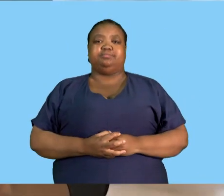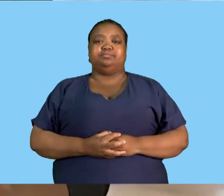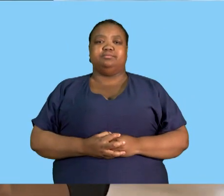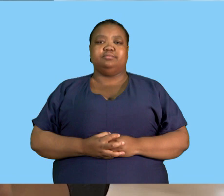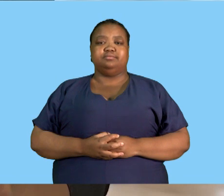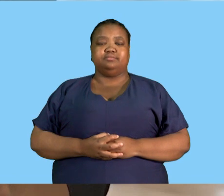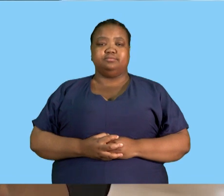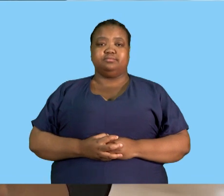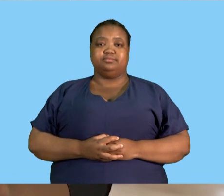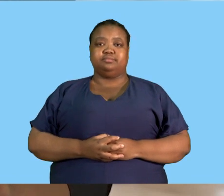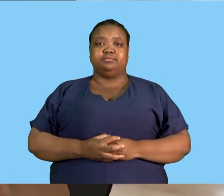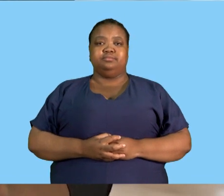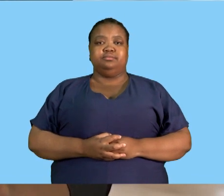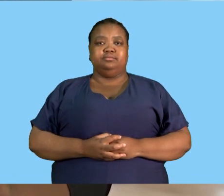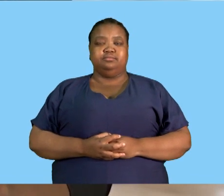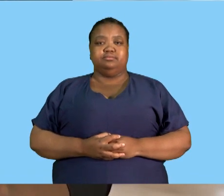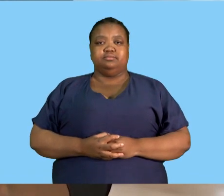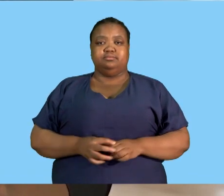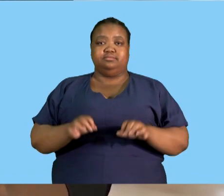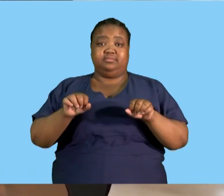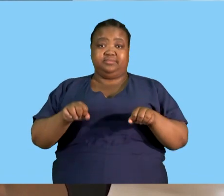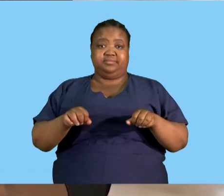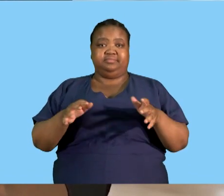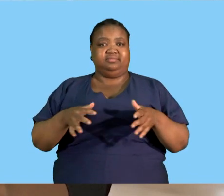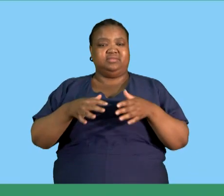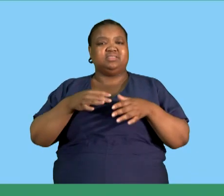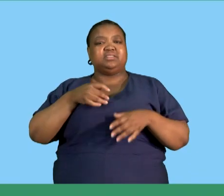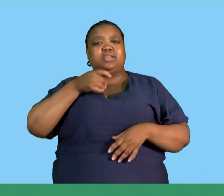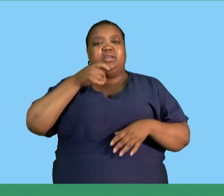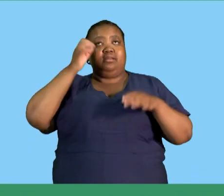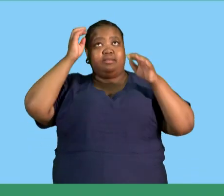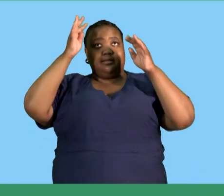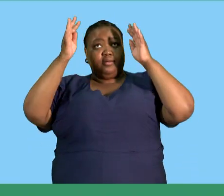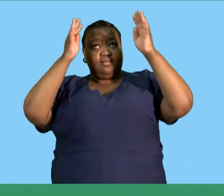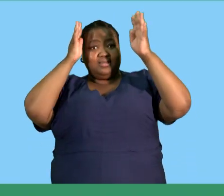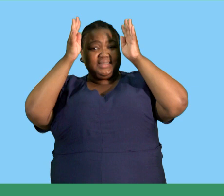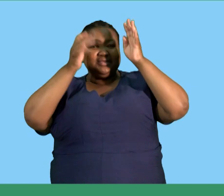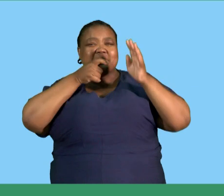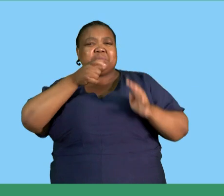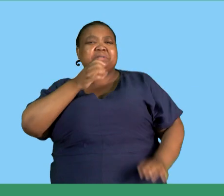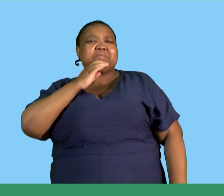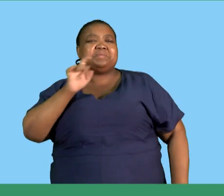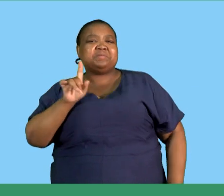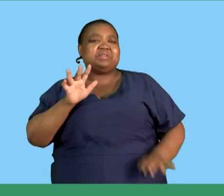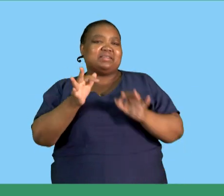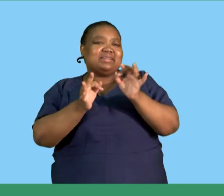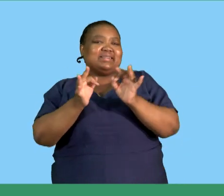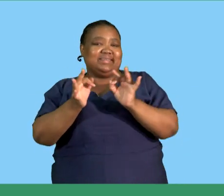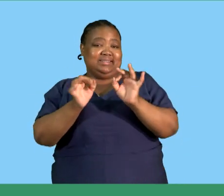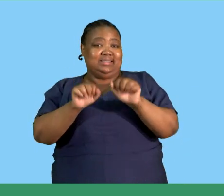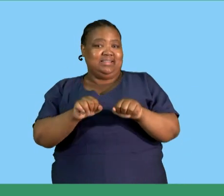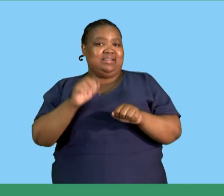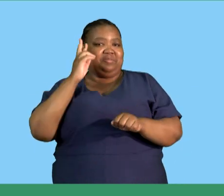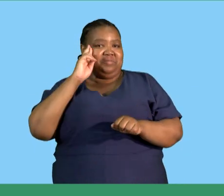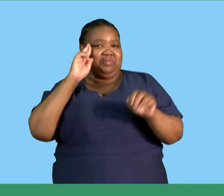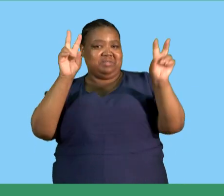Right. Define, you should also be able to define or elaborate on the meaning of creativity. Remember, the topic is